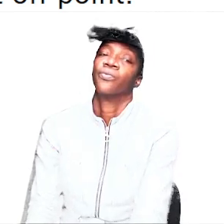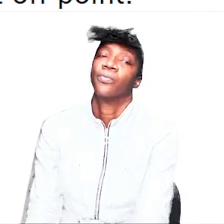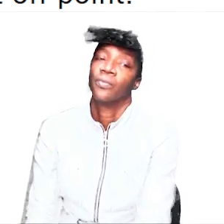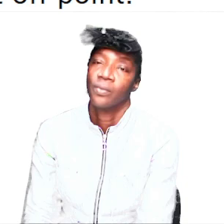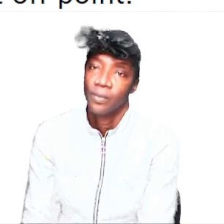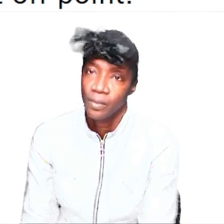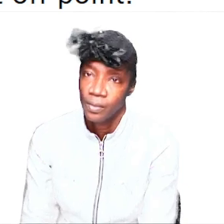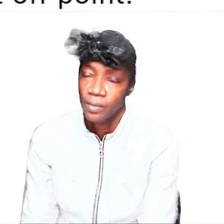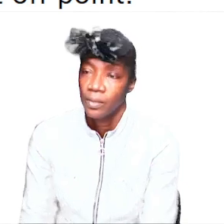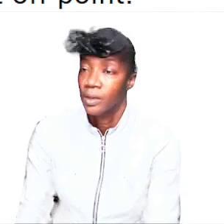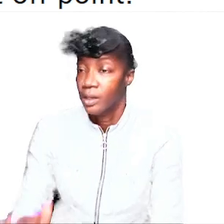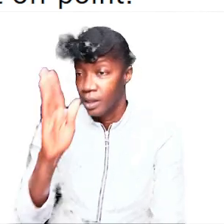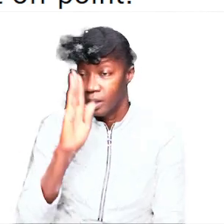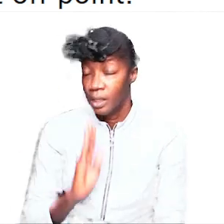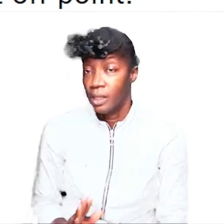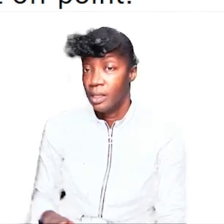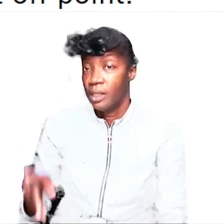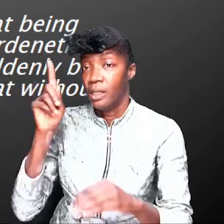immutable.